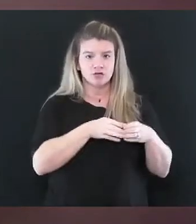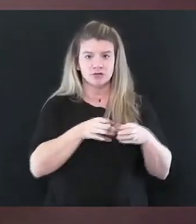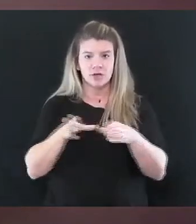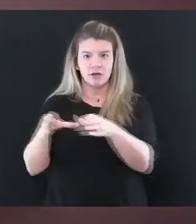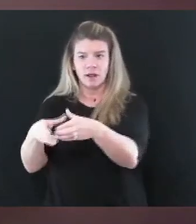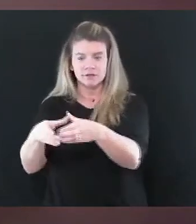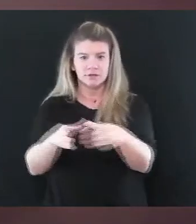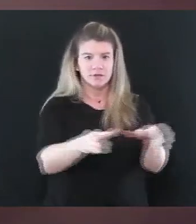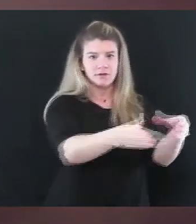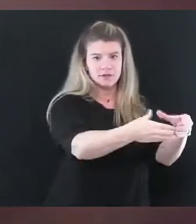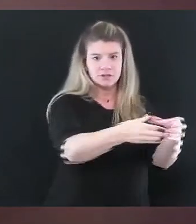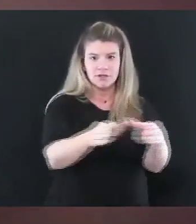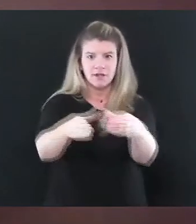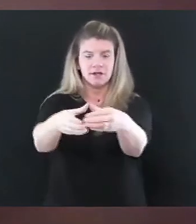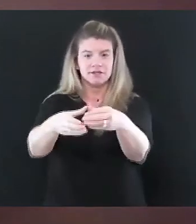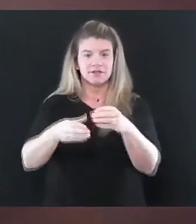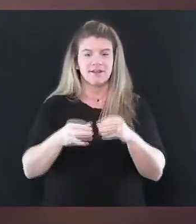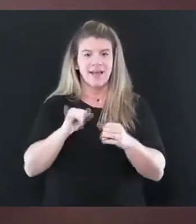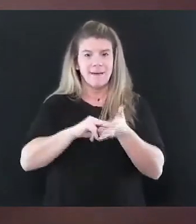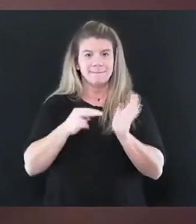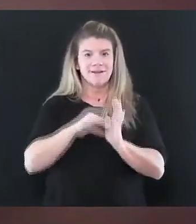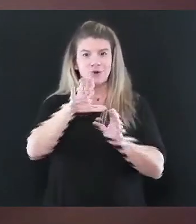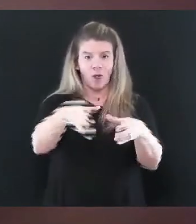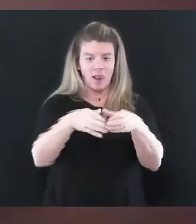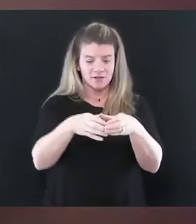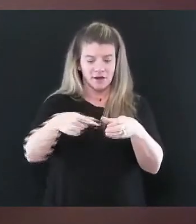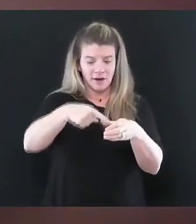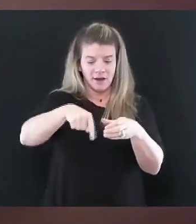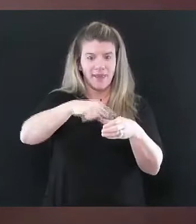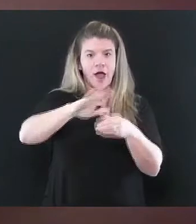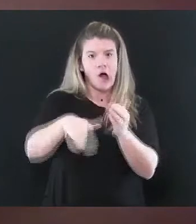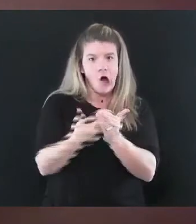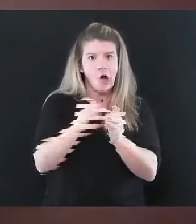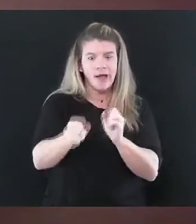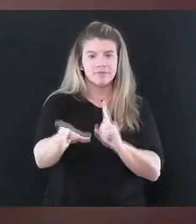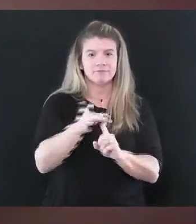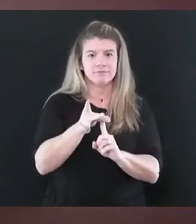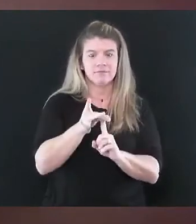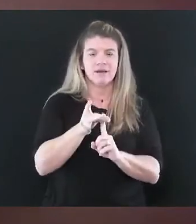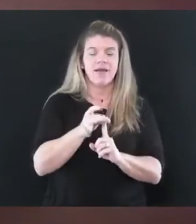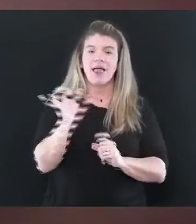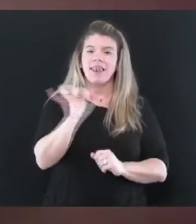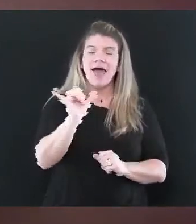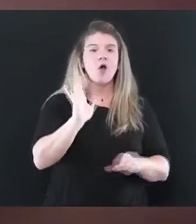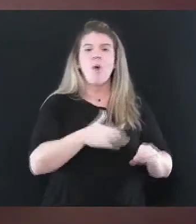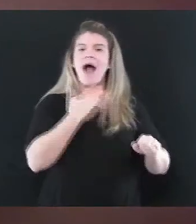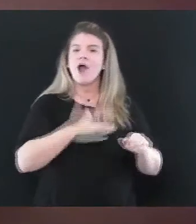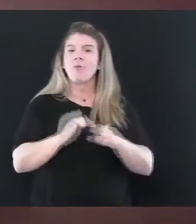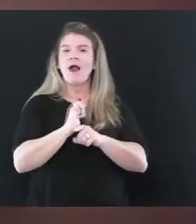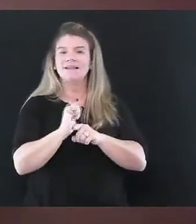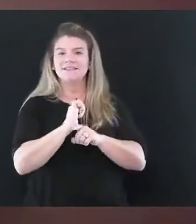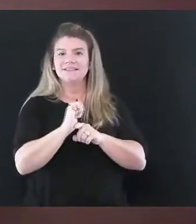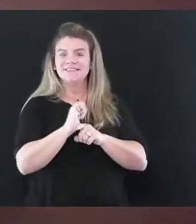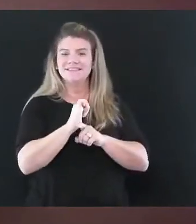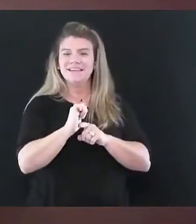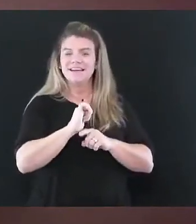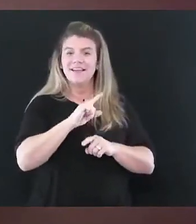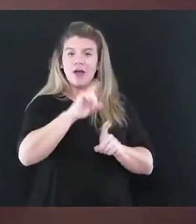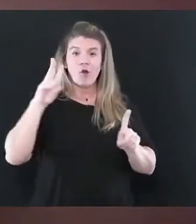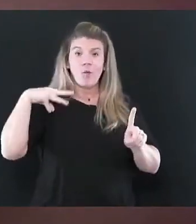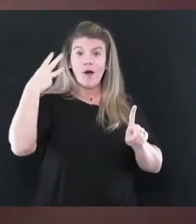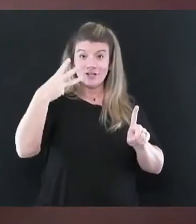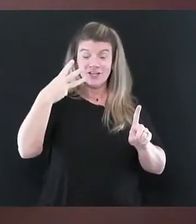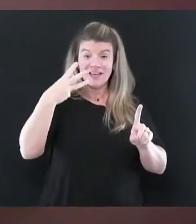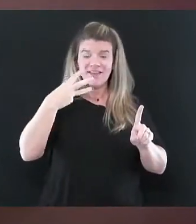of people that all get infected, much like we've talked about the choir practice at Washington State, where a